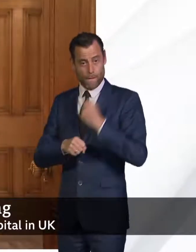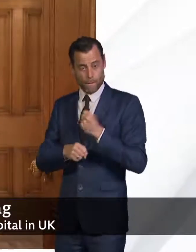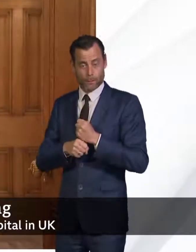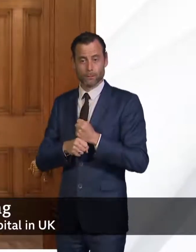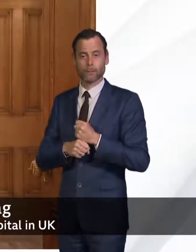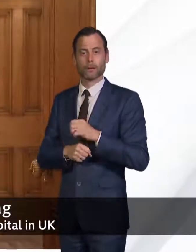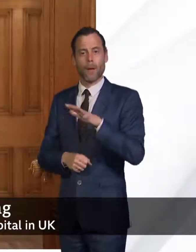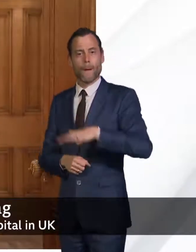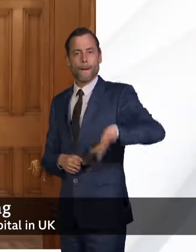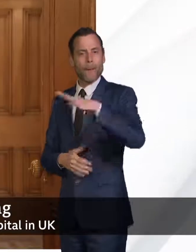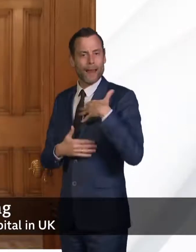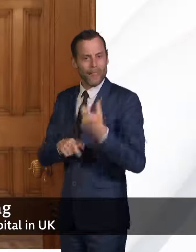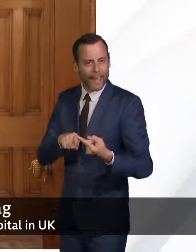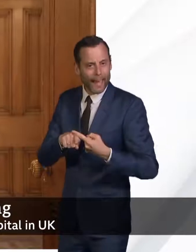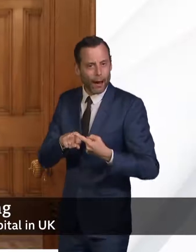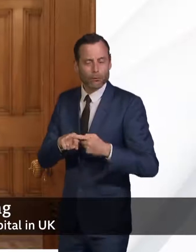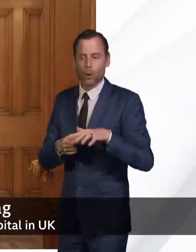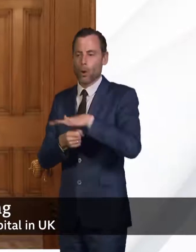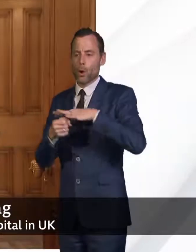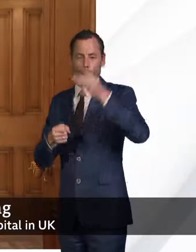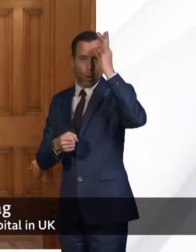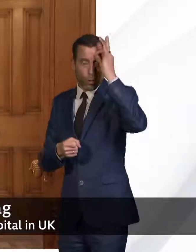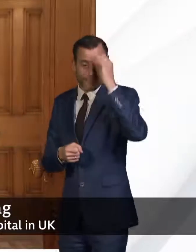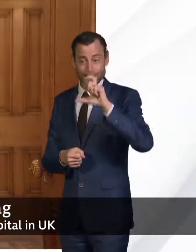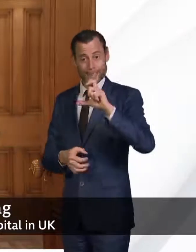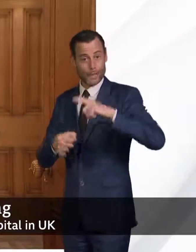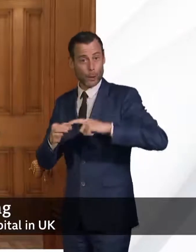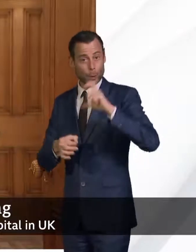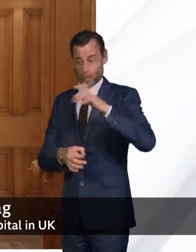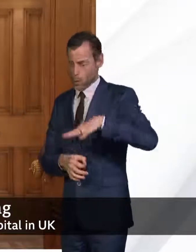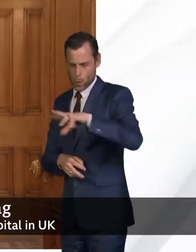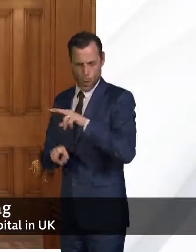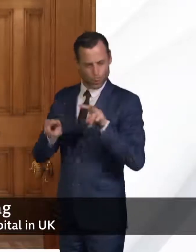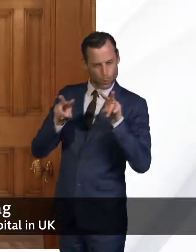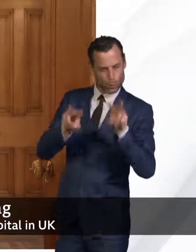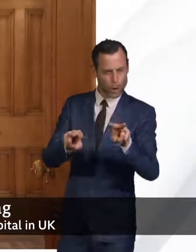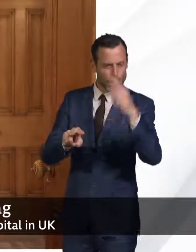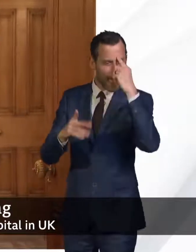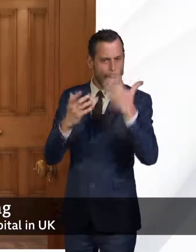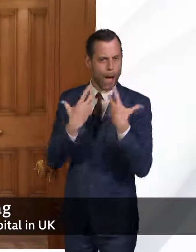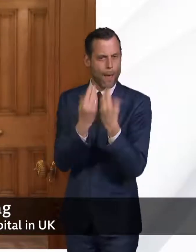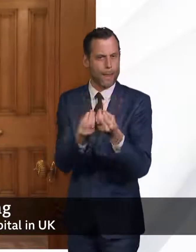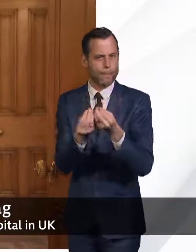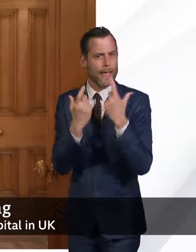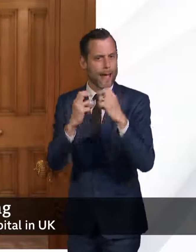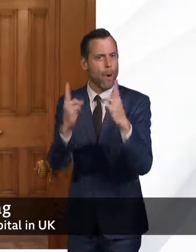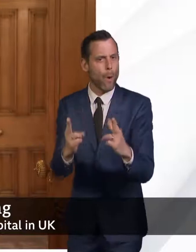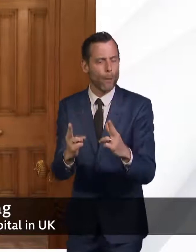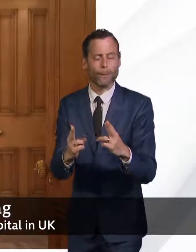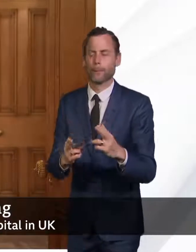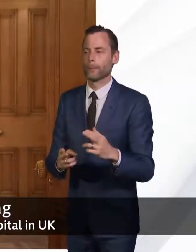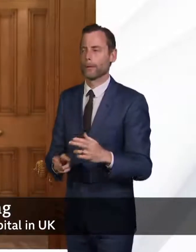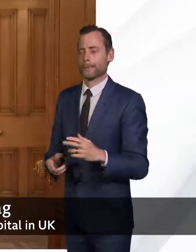England and local authorities and the CQC to monitor this from the start. It has been more difficult to get